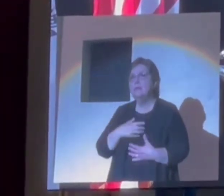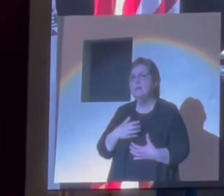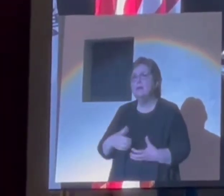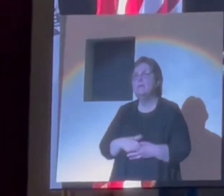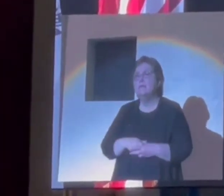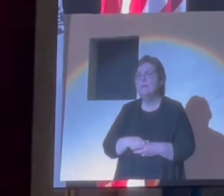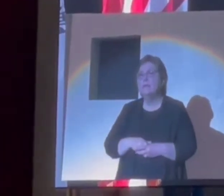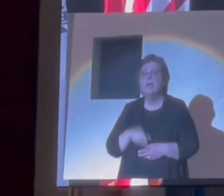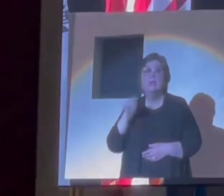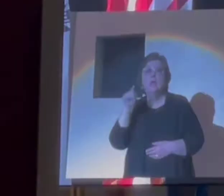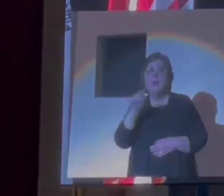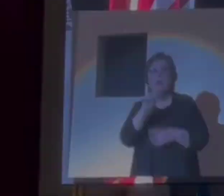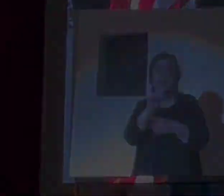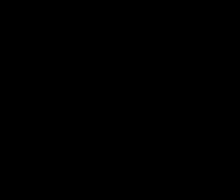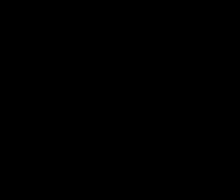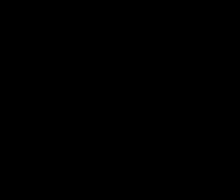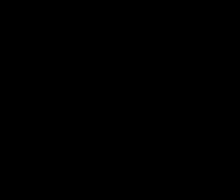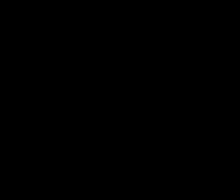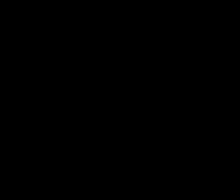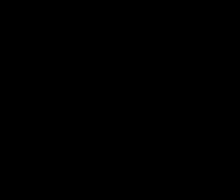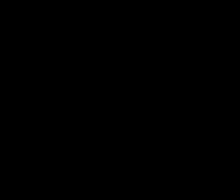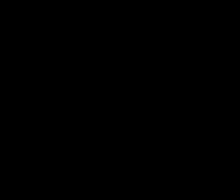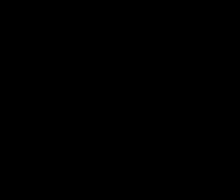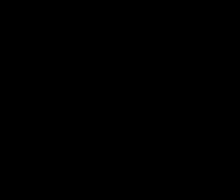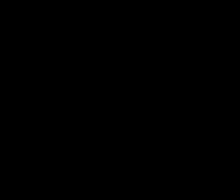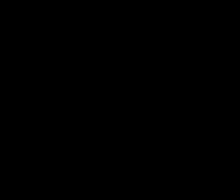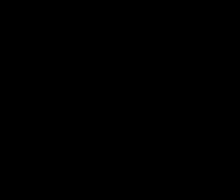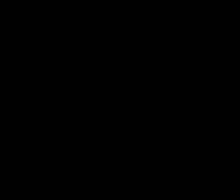and Pacific Islanders, for sure.